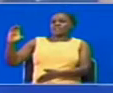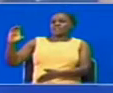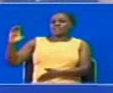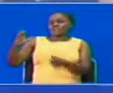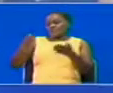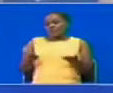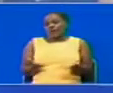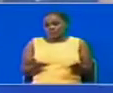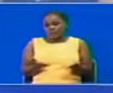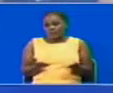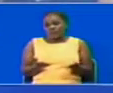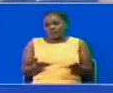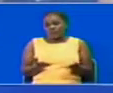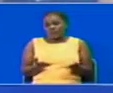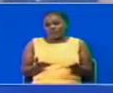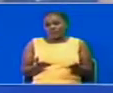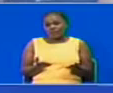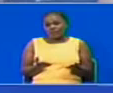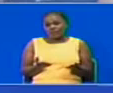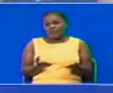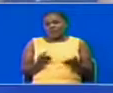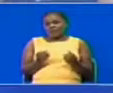money to carry out the polls,